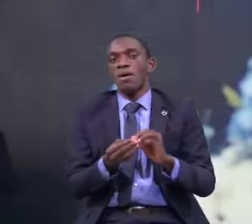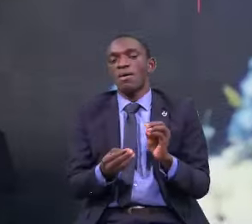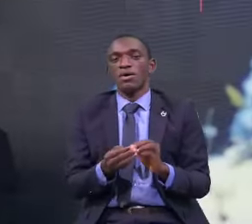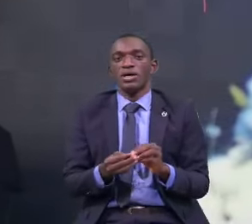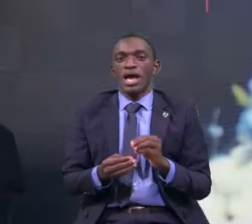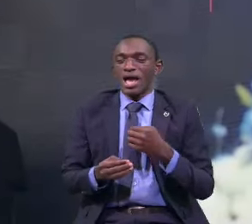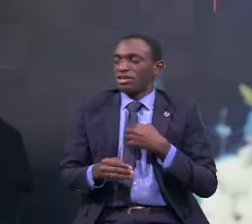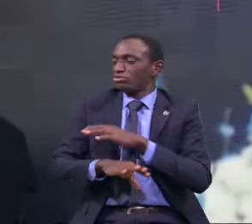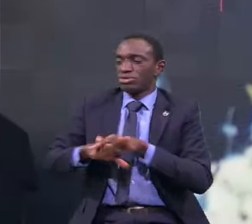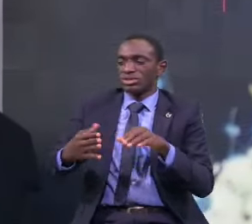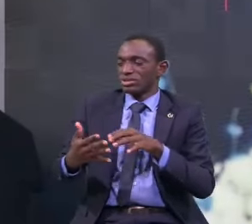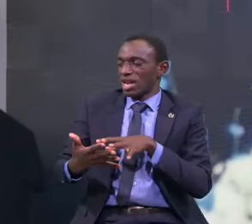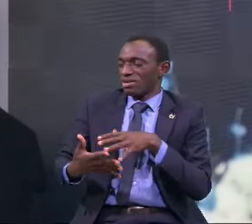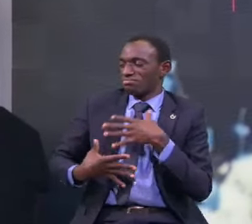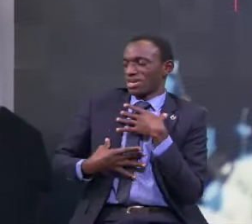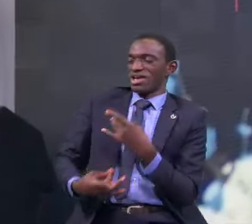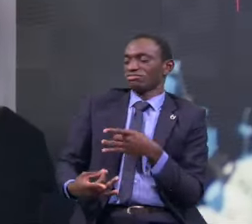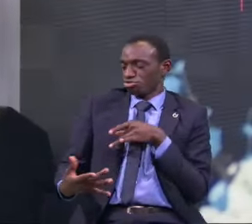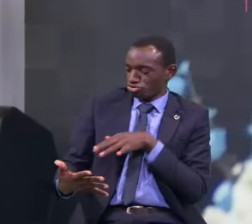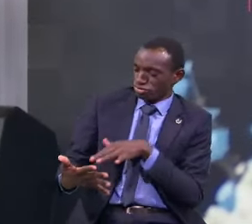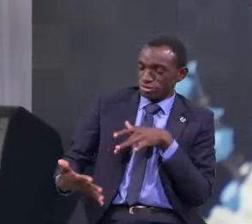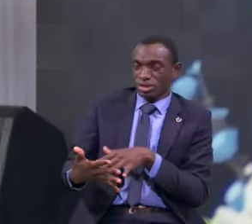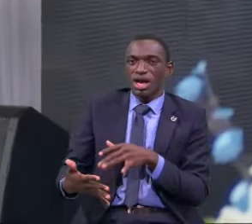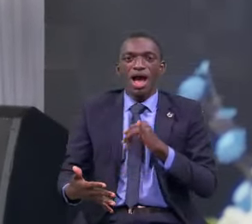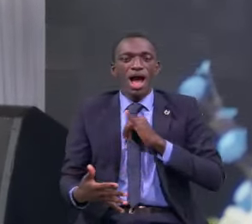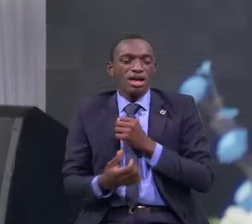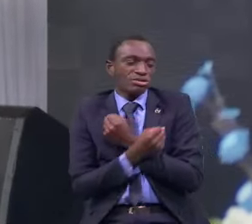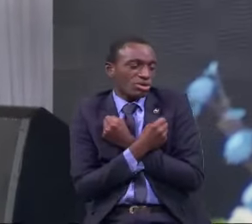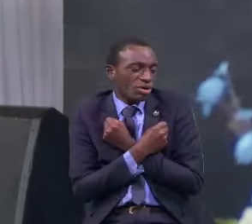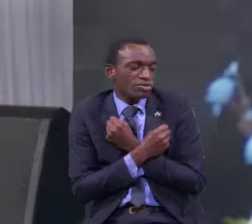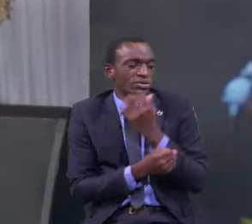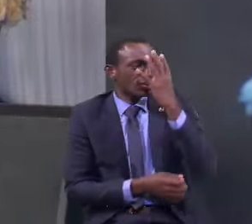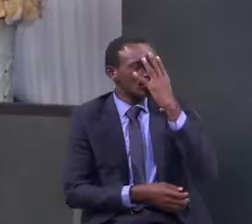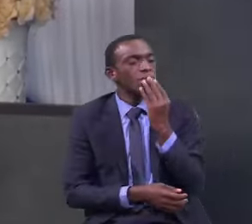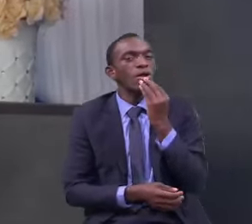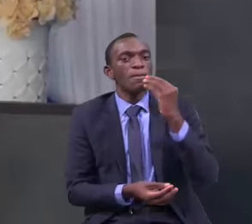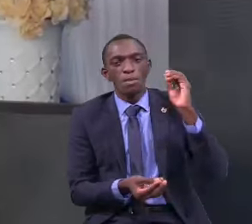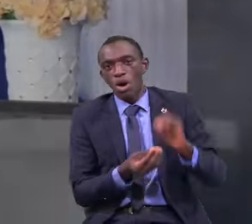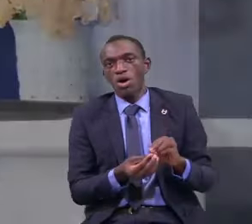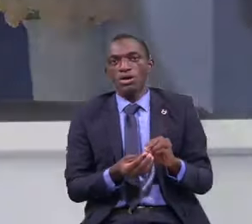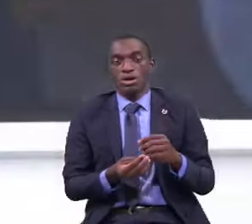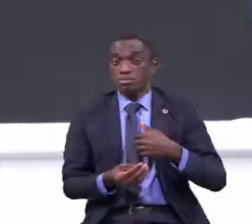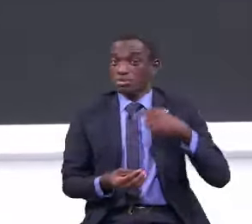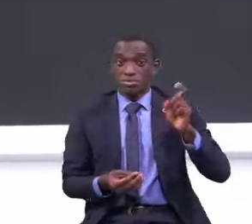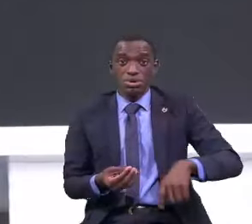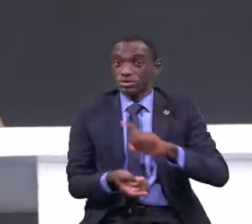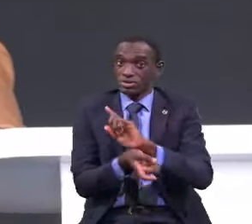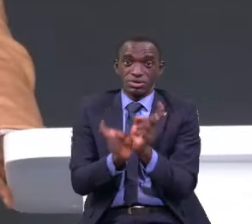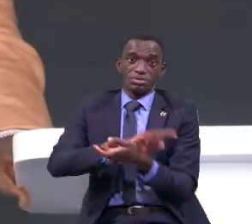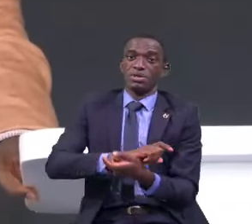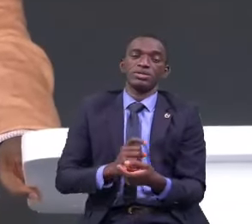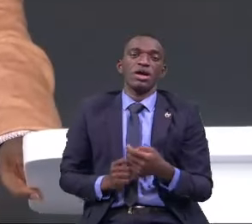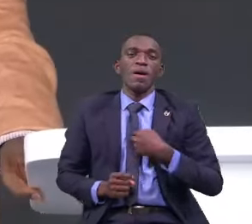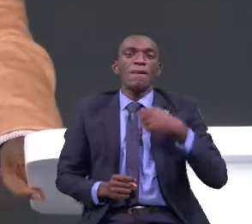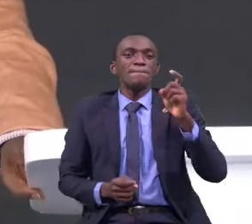study. I like sleep more. I have to repent. I have to